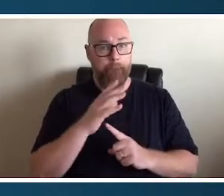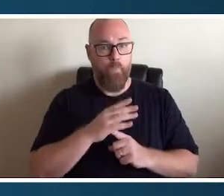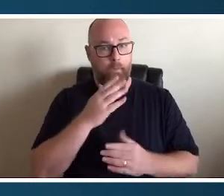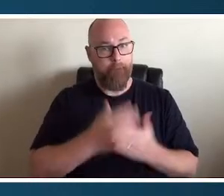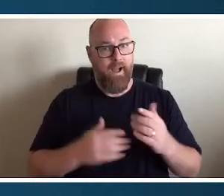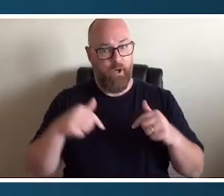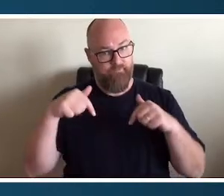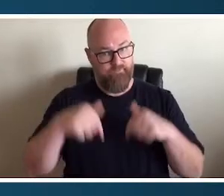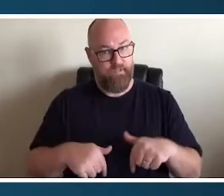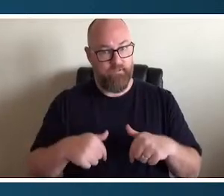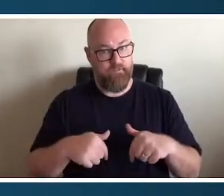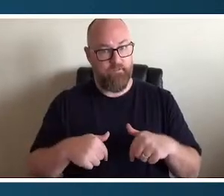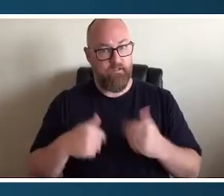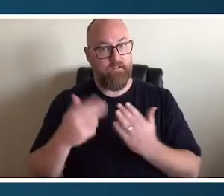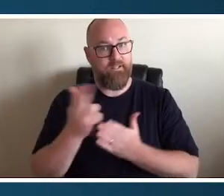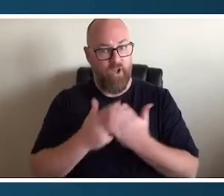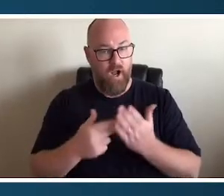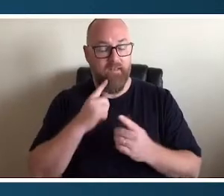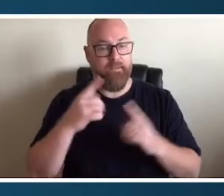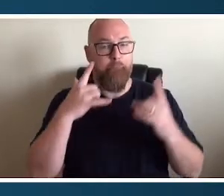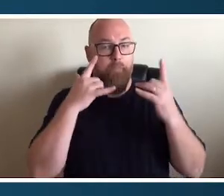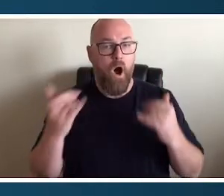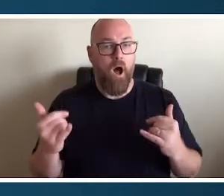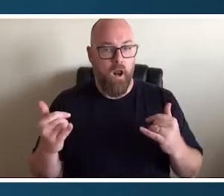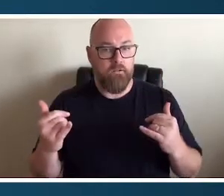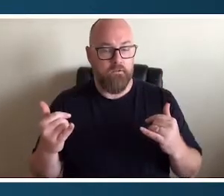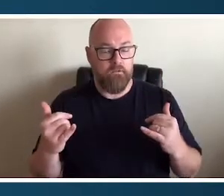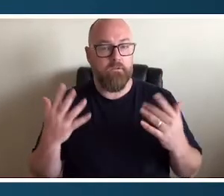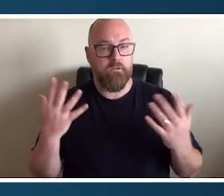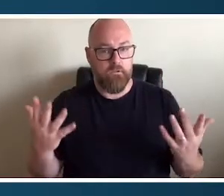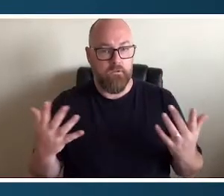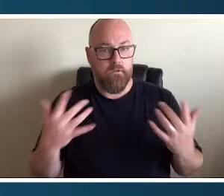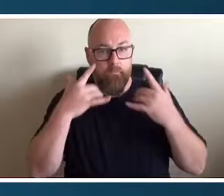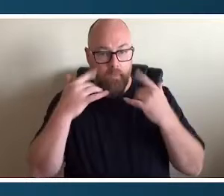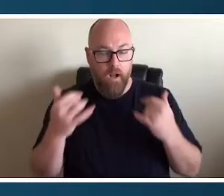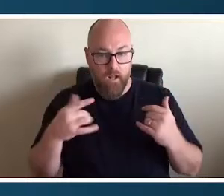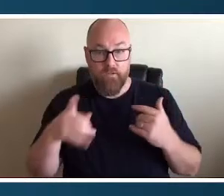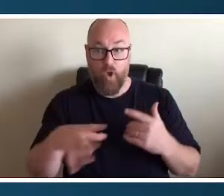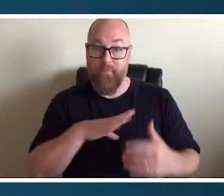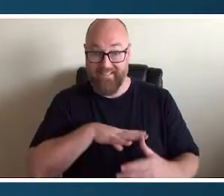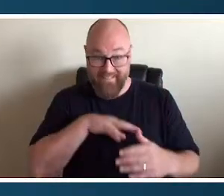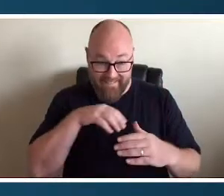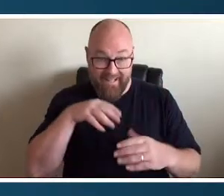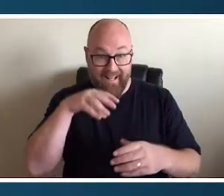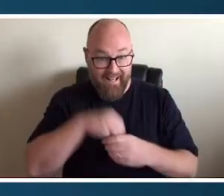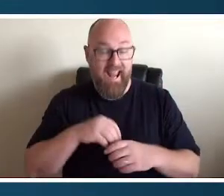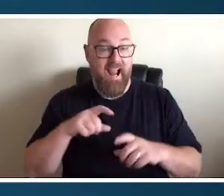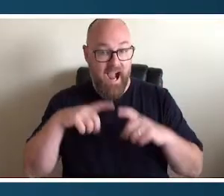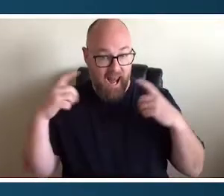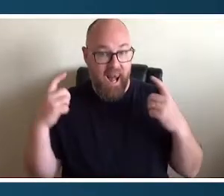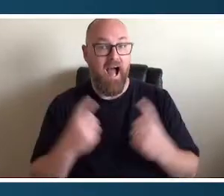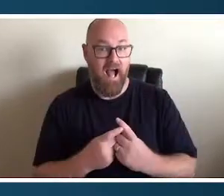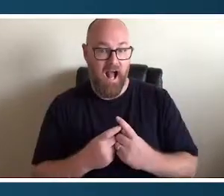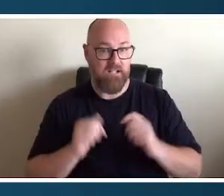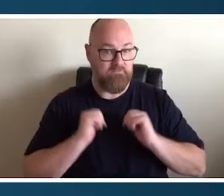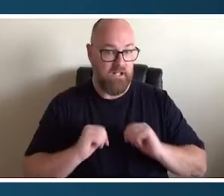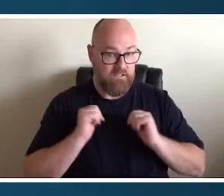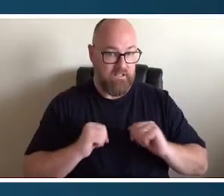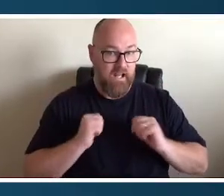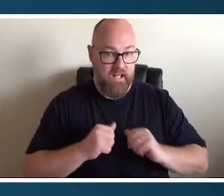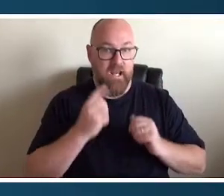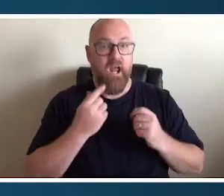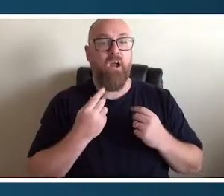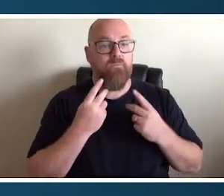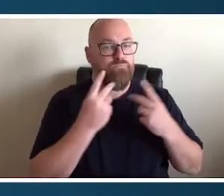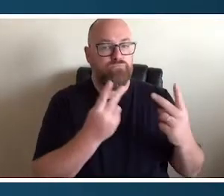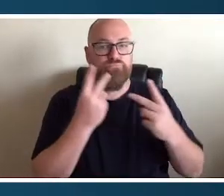design, which is the pilot of the questionnaire. So the pilot involves in class practice among the enumerator themselves, and then they go out to ask some real people